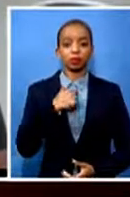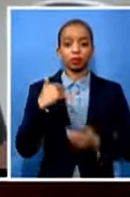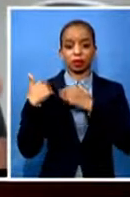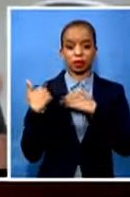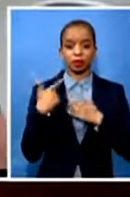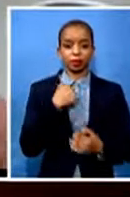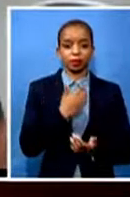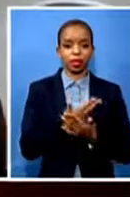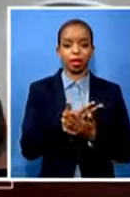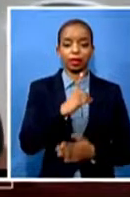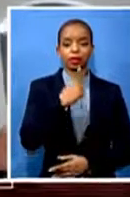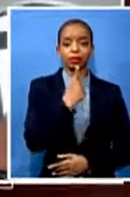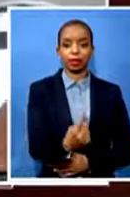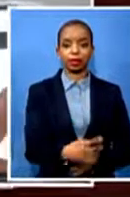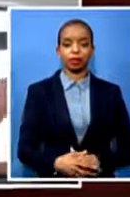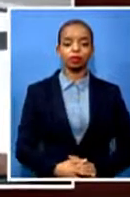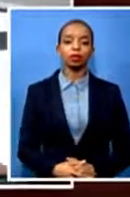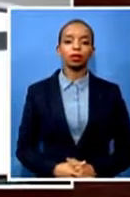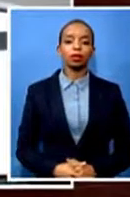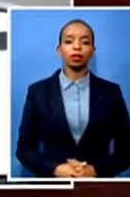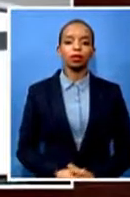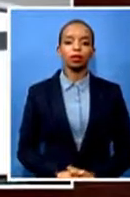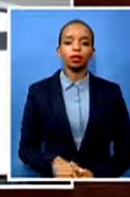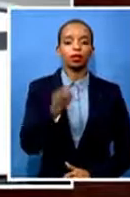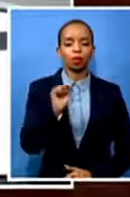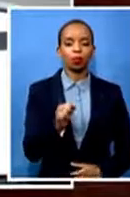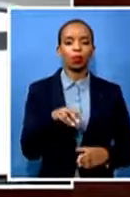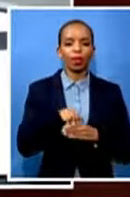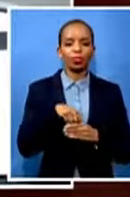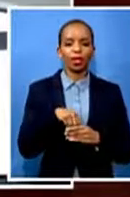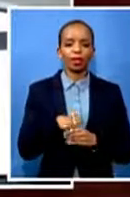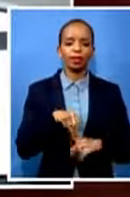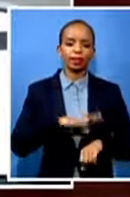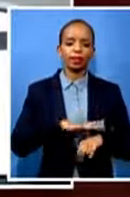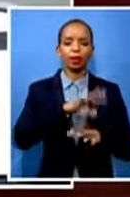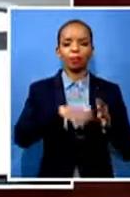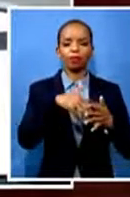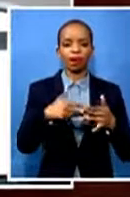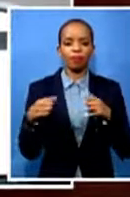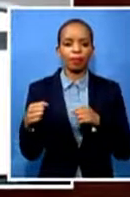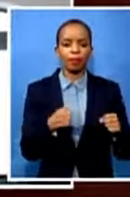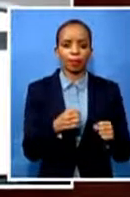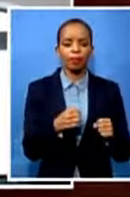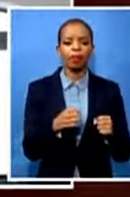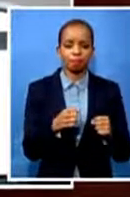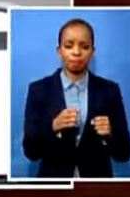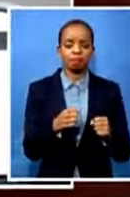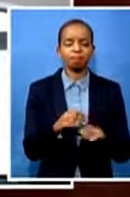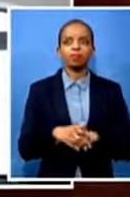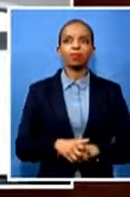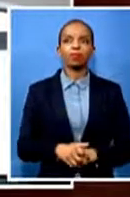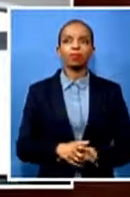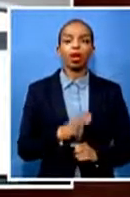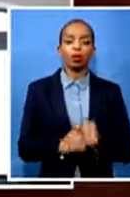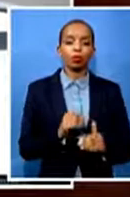the time frame. We are still within the time frame. We will finish our processes by the end of